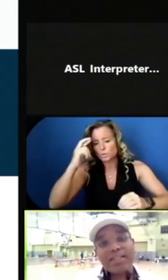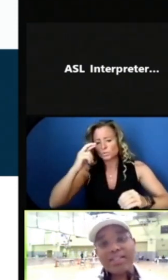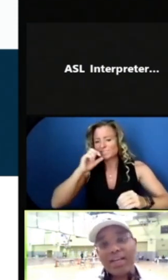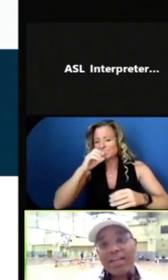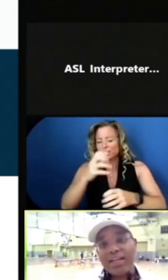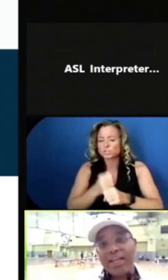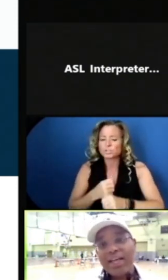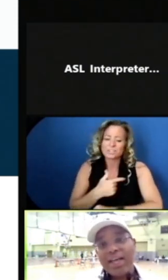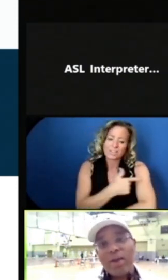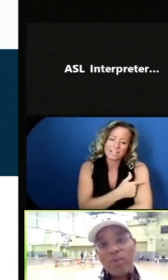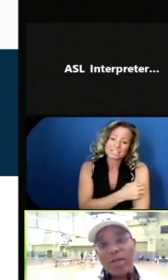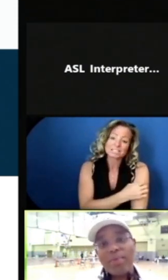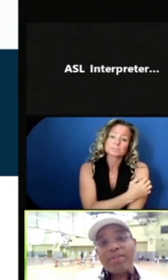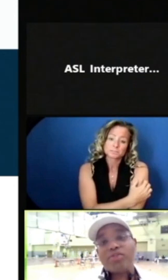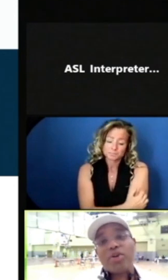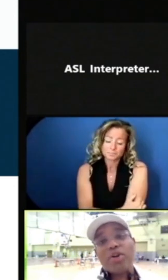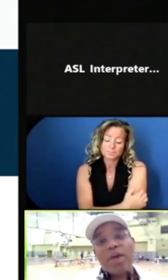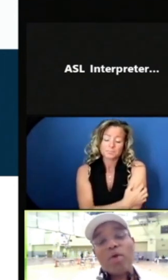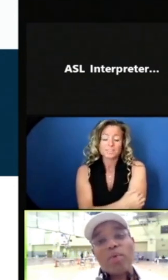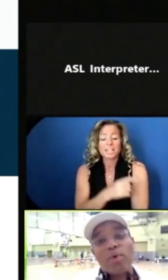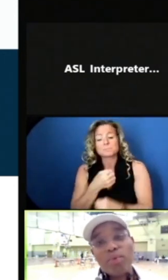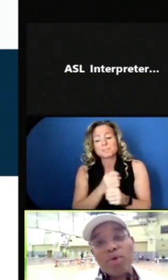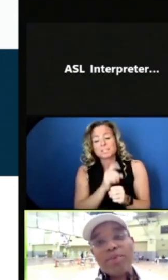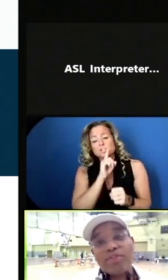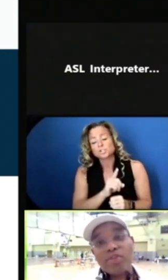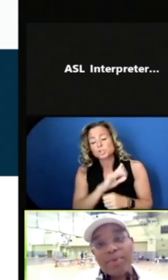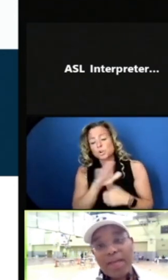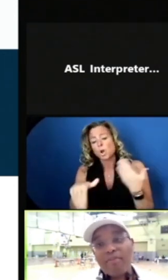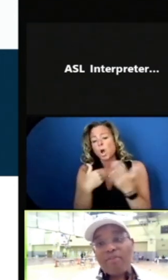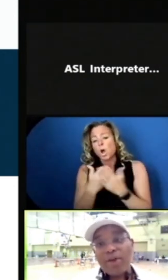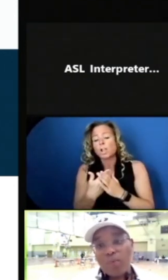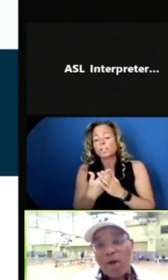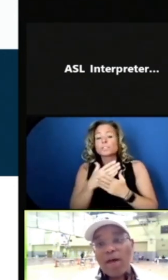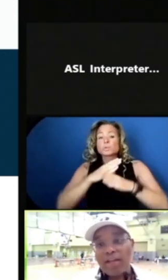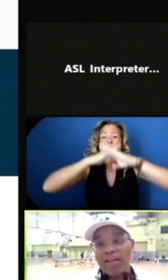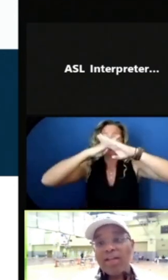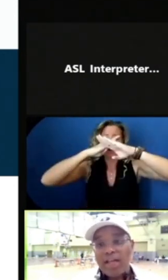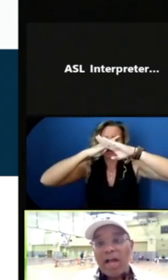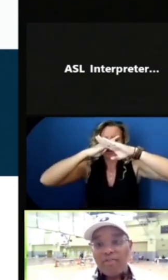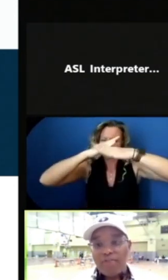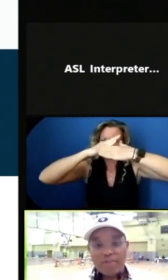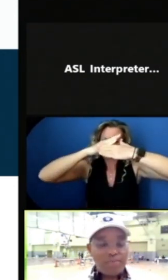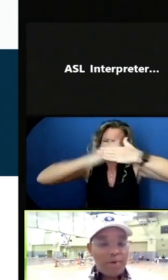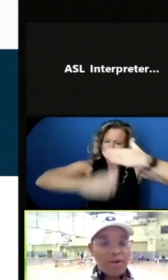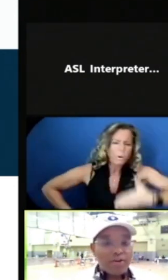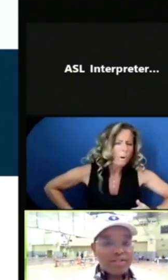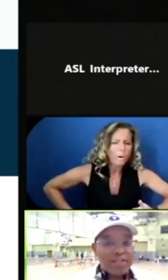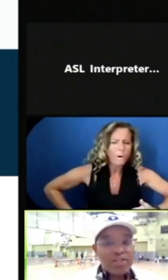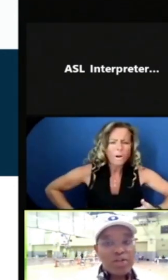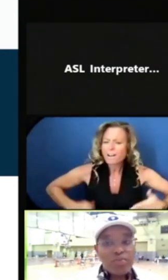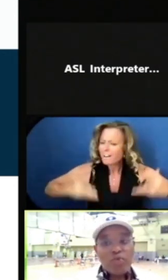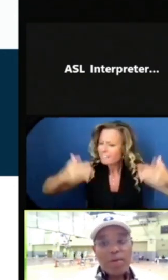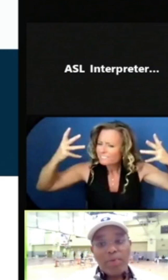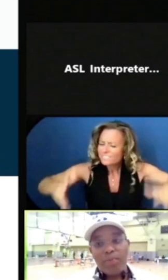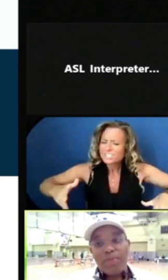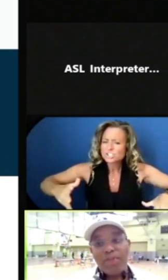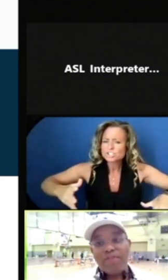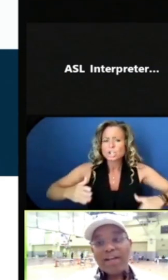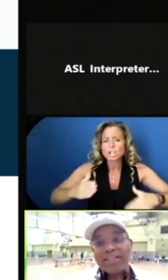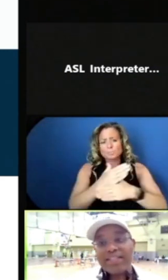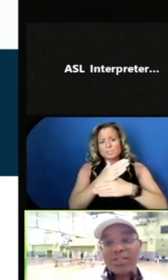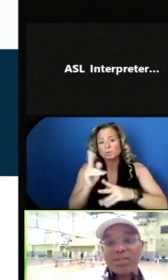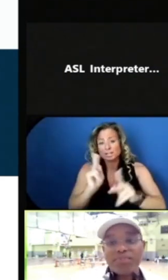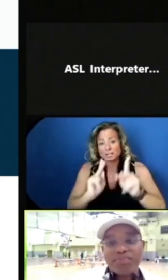get vaccinated. And we made sure that we removed and stripped every one of those barriers that stood in between people